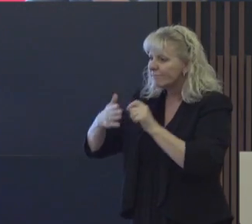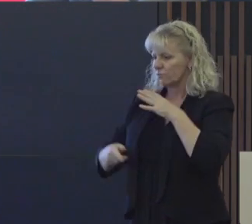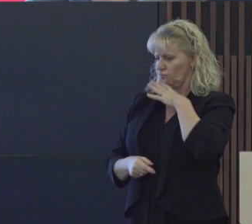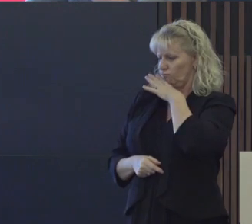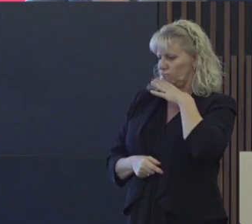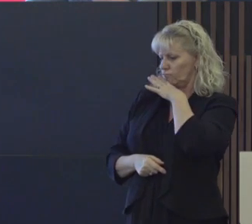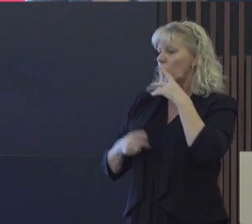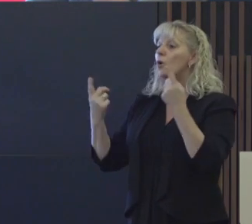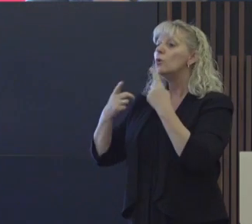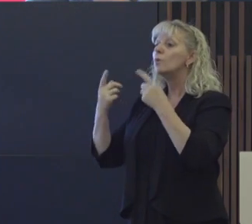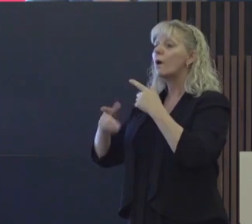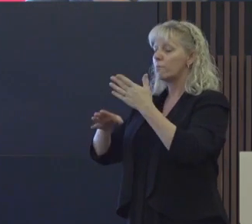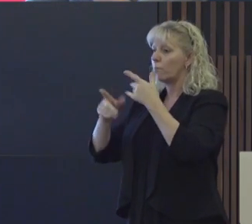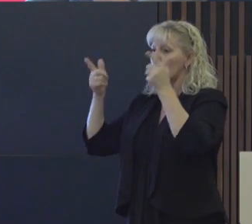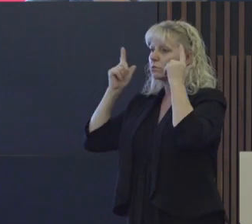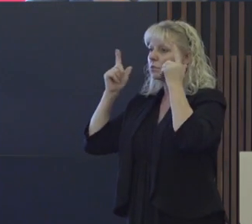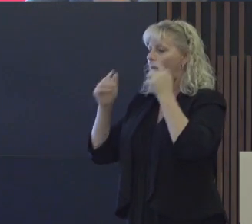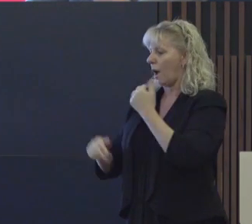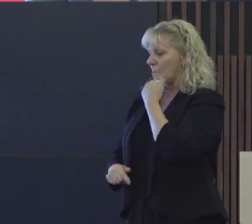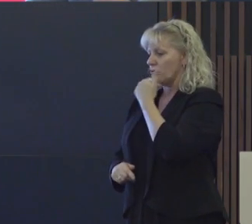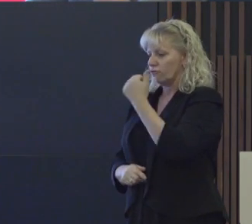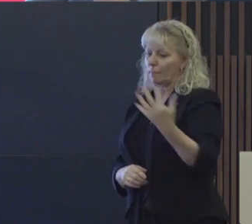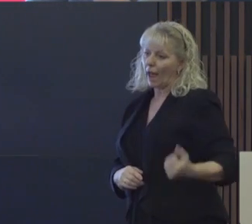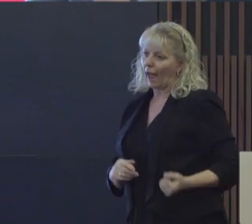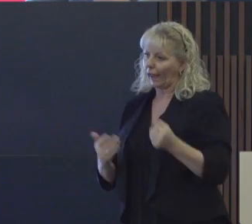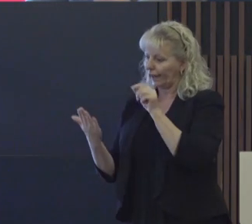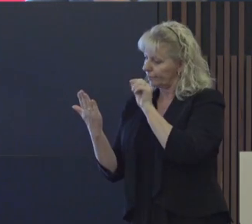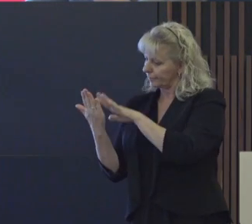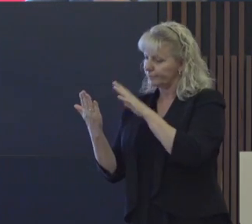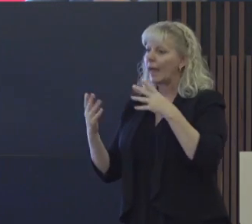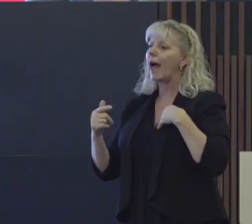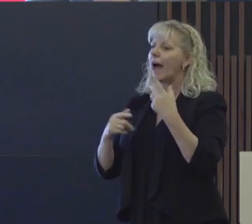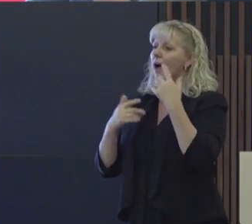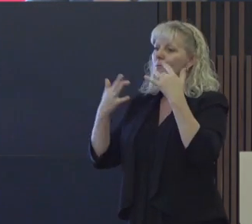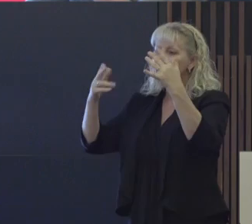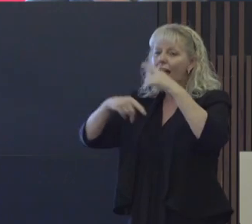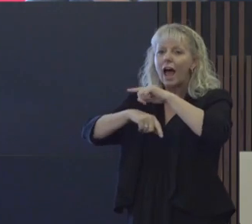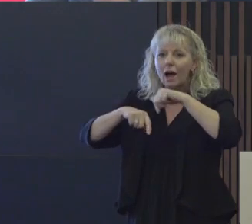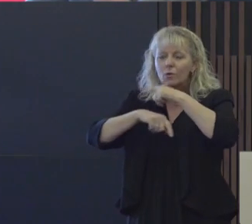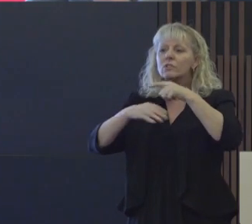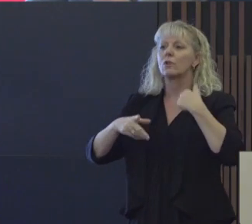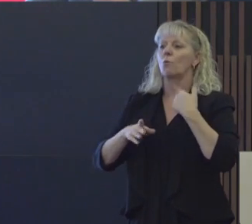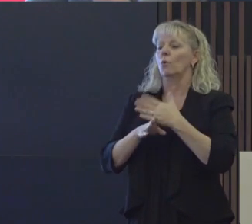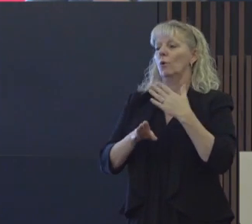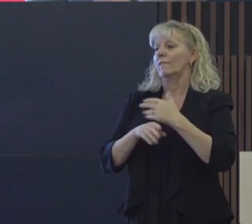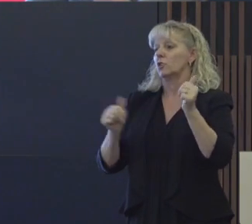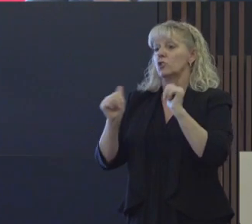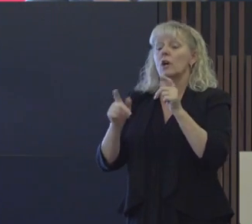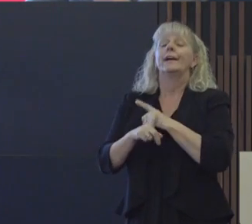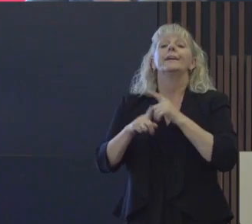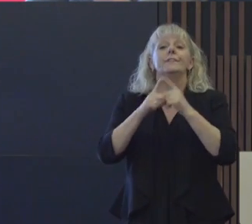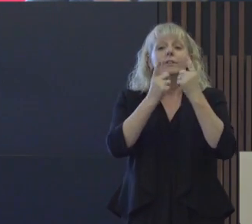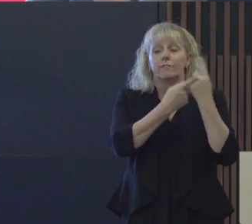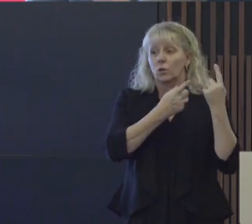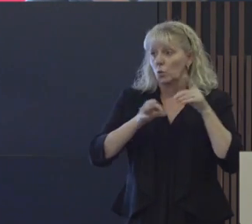their employer was, how much were they paid, how many hours did they work, a whole range of questions which are very difficult